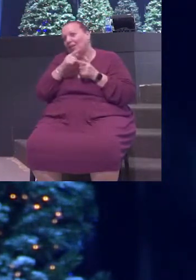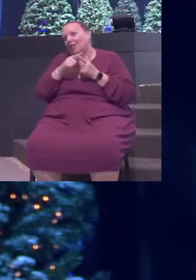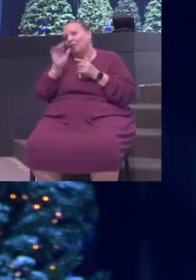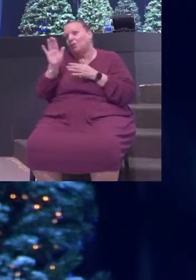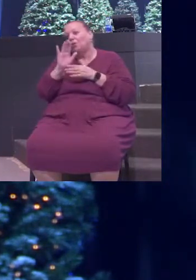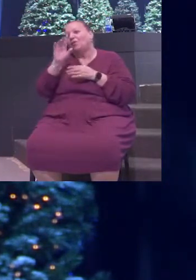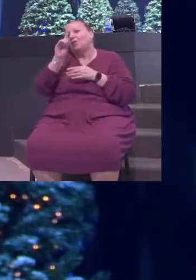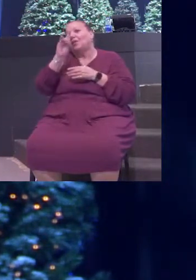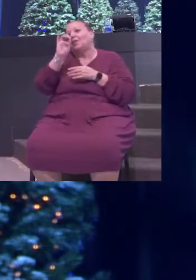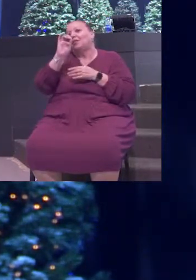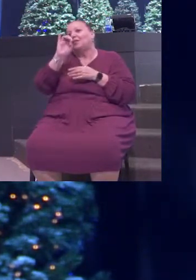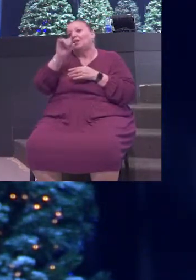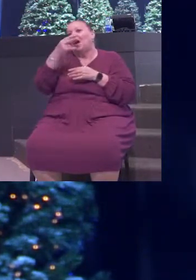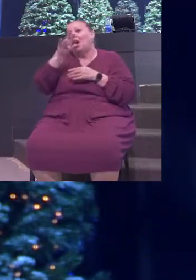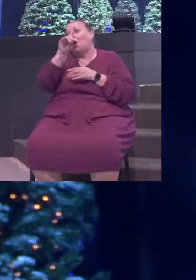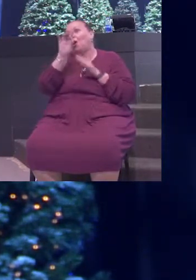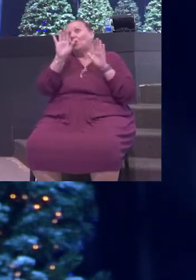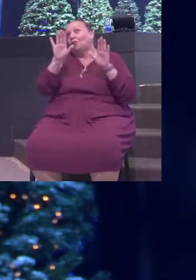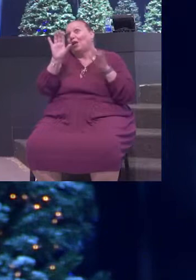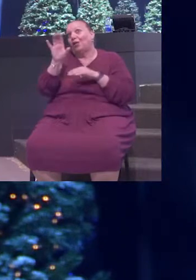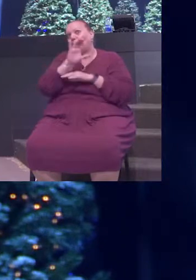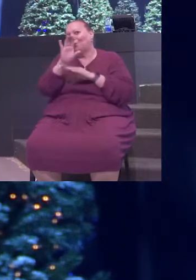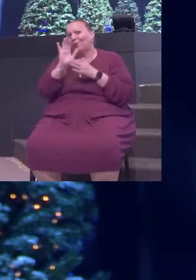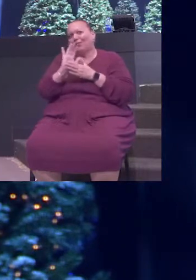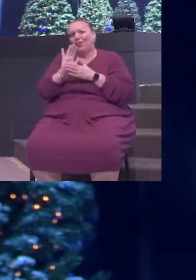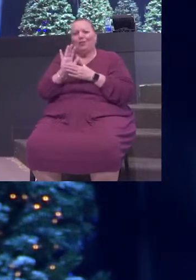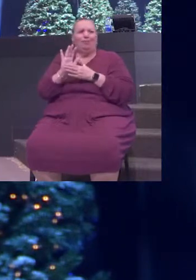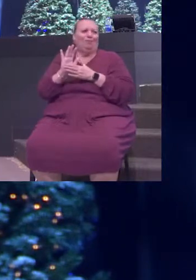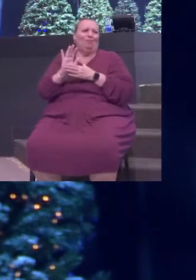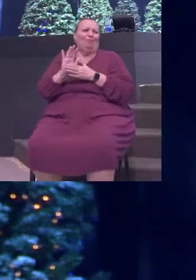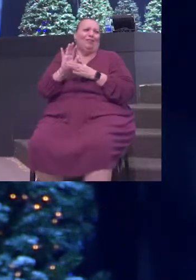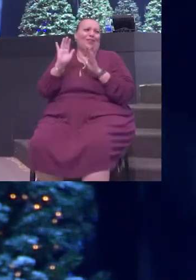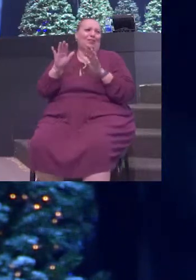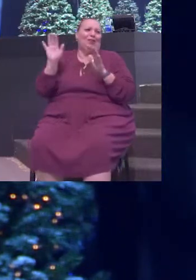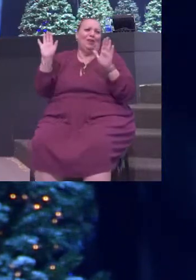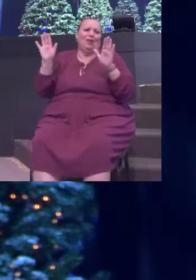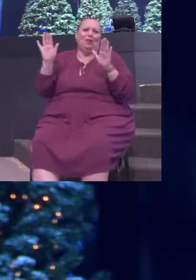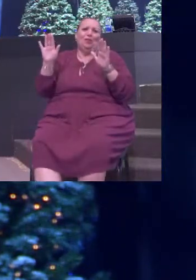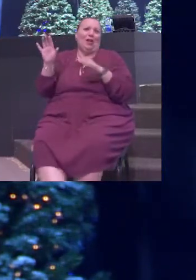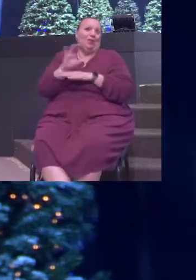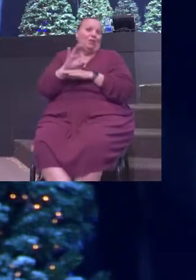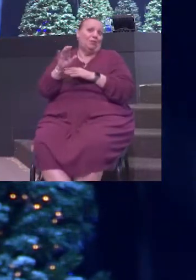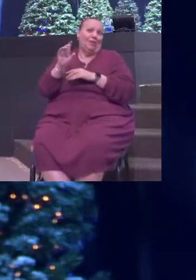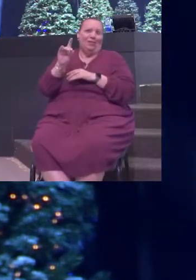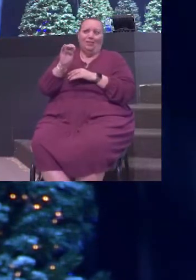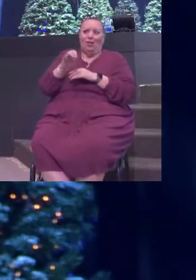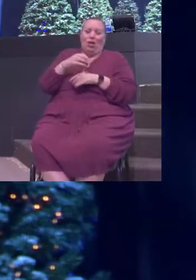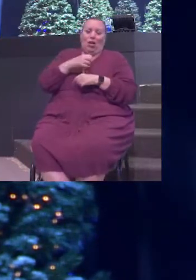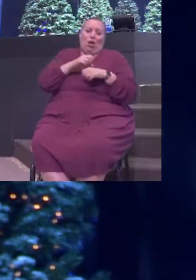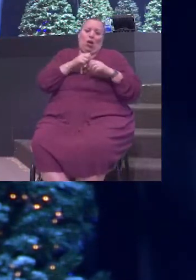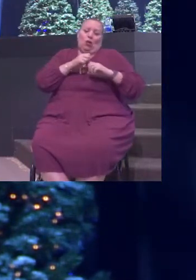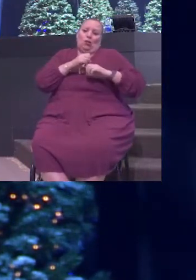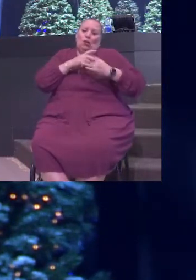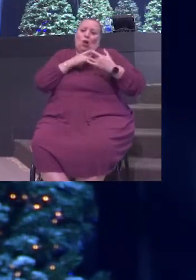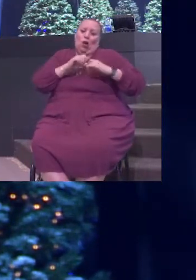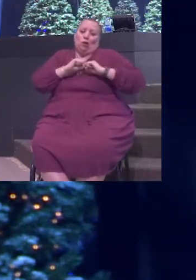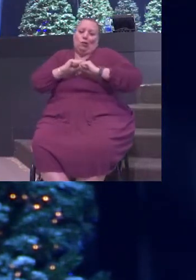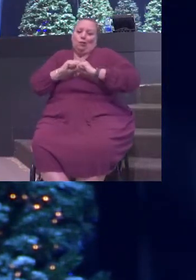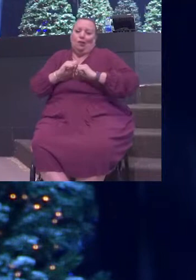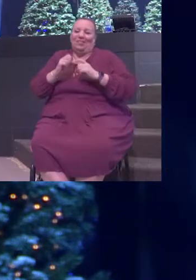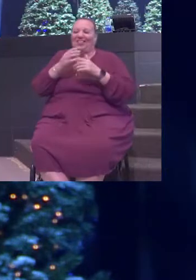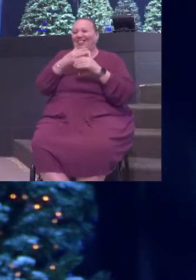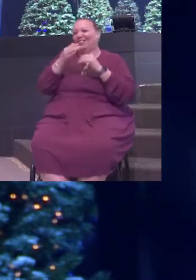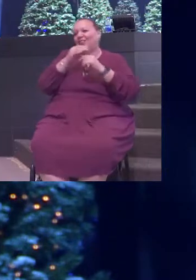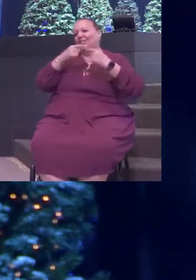movie Die Hard, which is a great Christmas film. It's great Christmas, really kind of tugs on the heartstrings. Okay. I know there's always